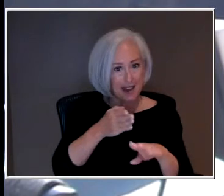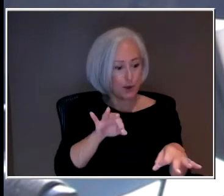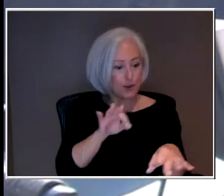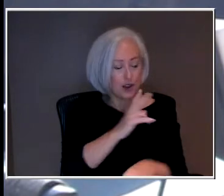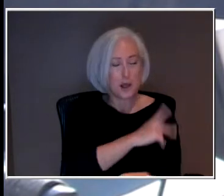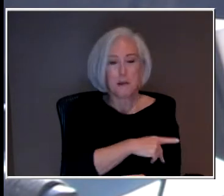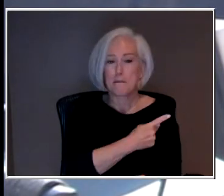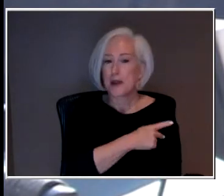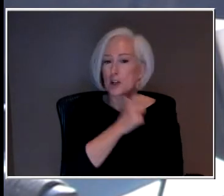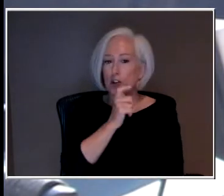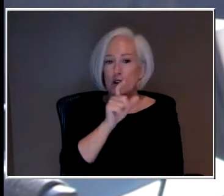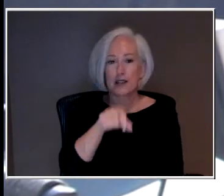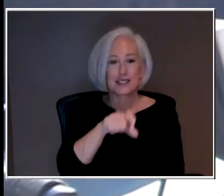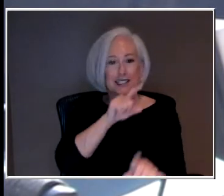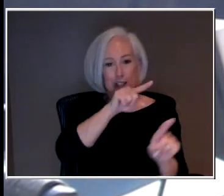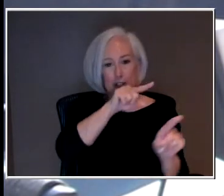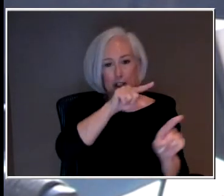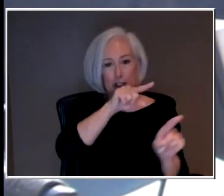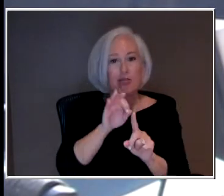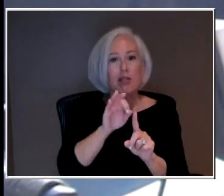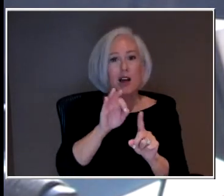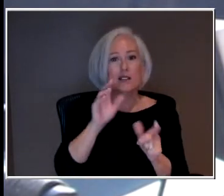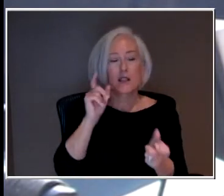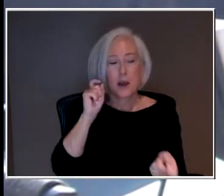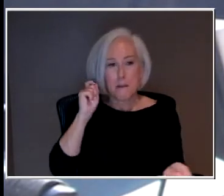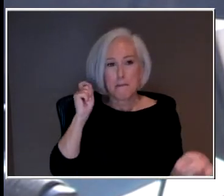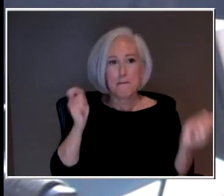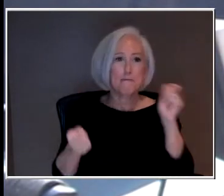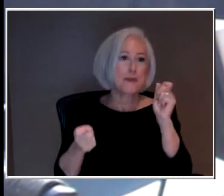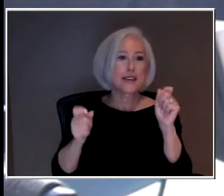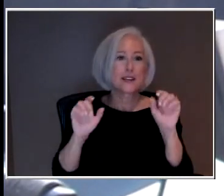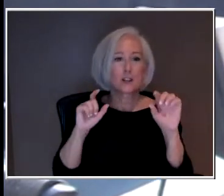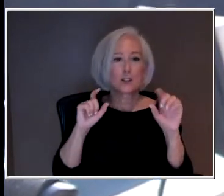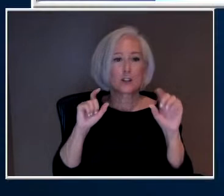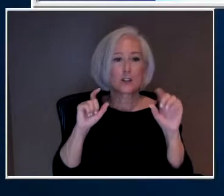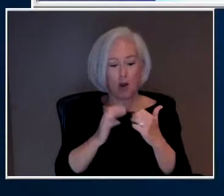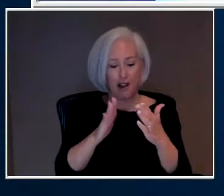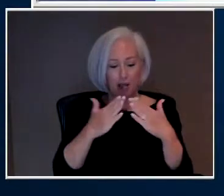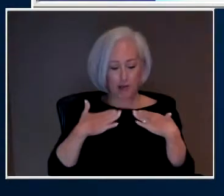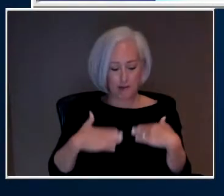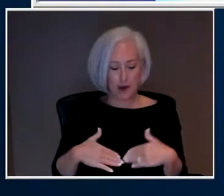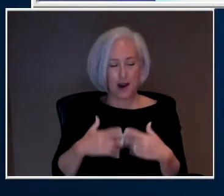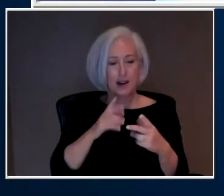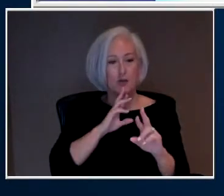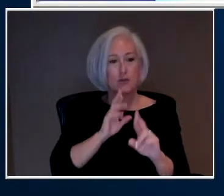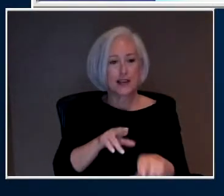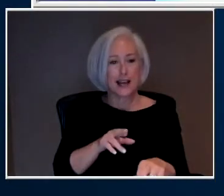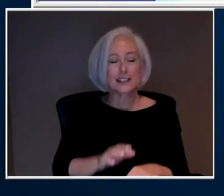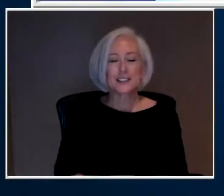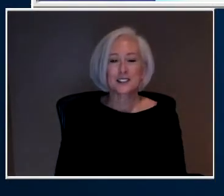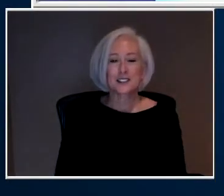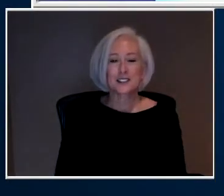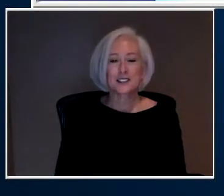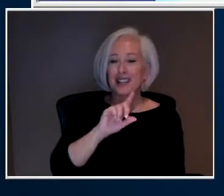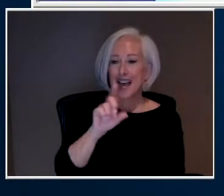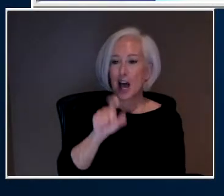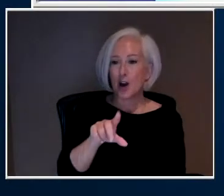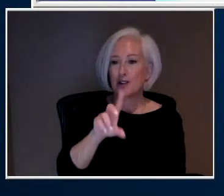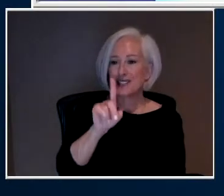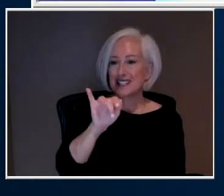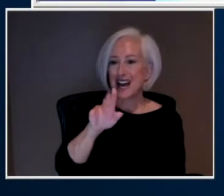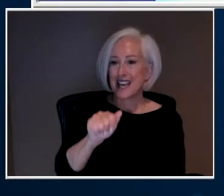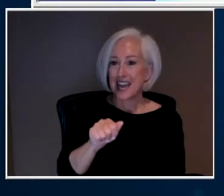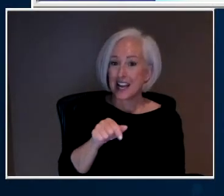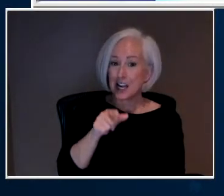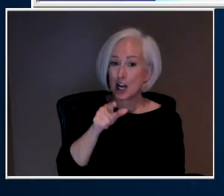those unless there's some major change in the way the wires are or in their body. And that's what I want to ask Diana is once you guys had that